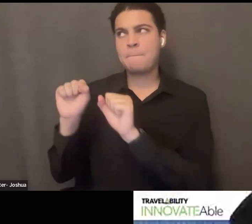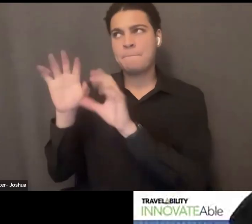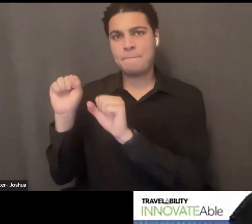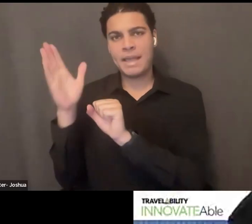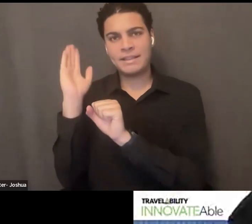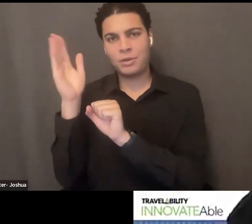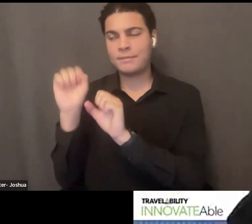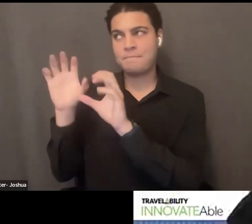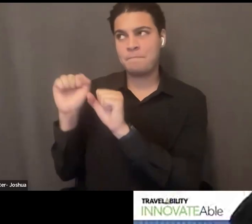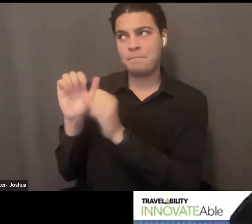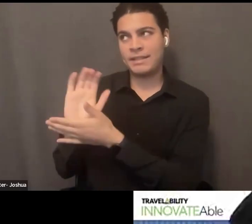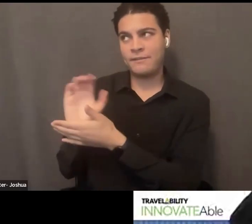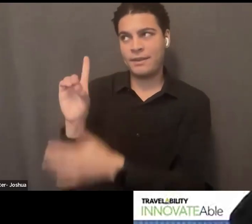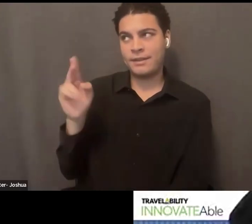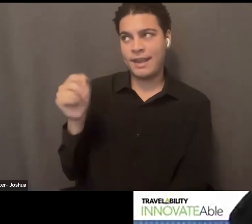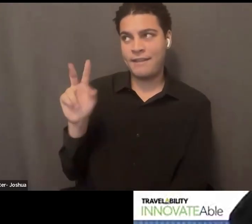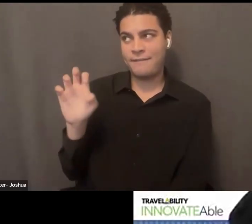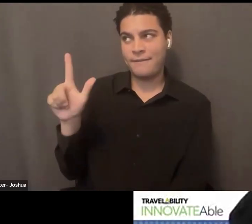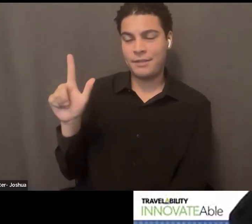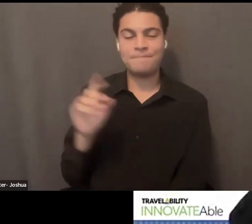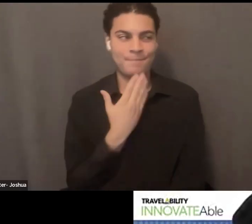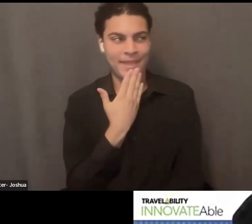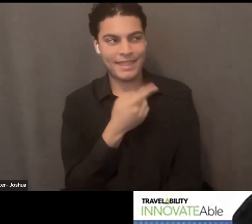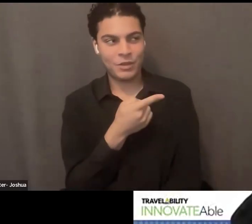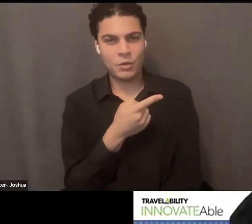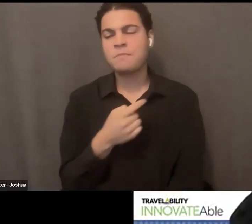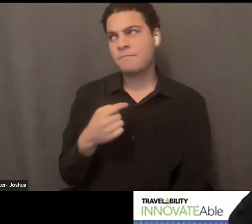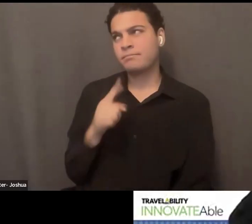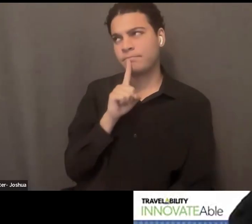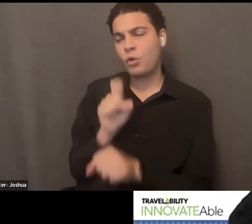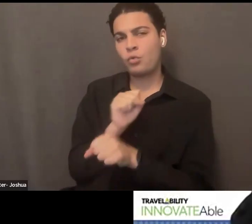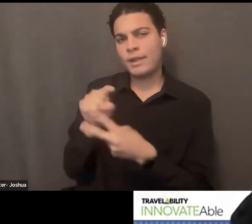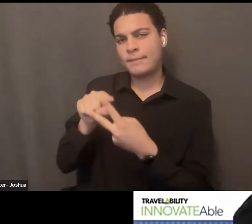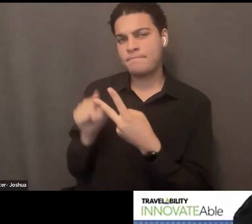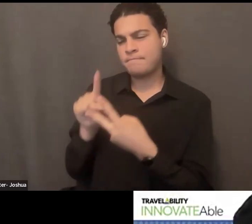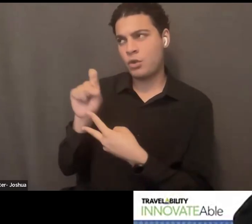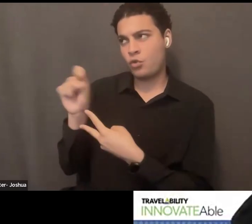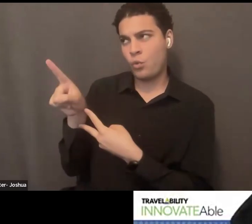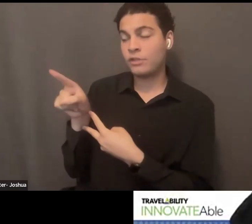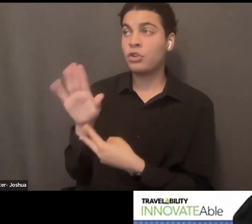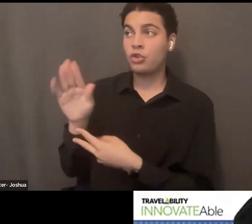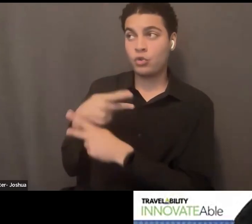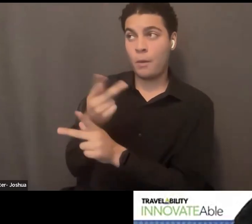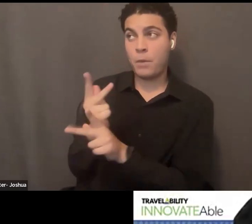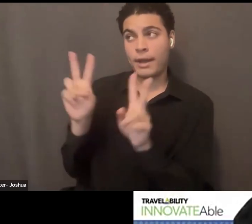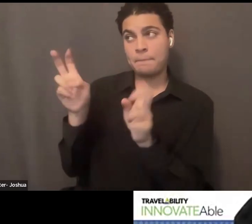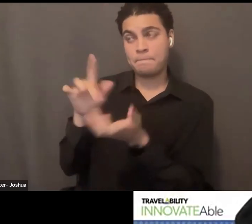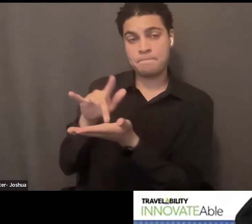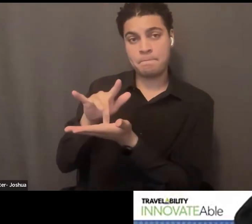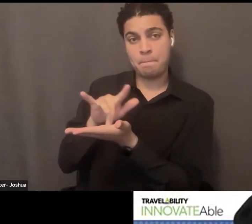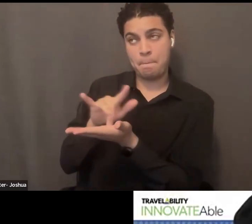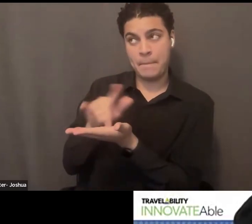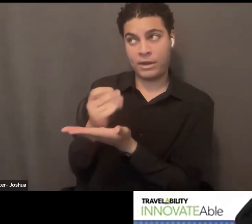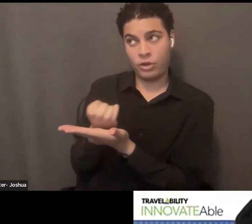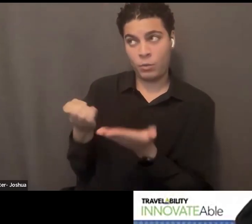two-part question. One is your product, is it or can it be classified as a medical device? And then two, can you talk a little bit about